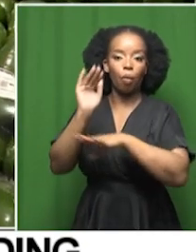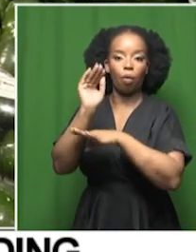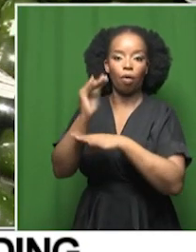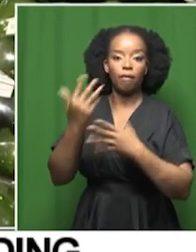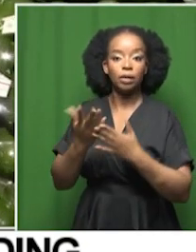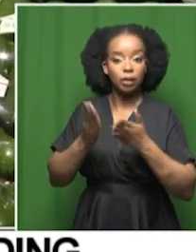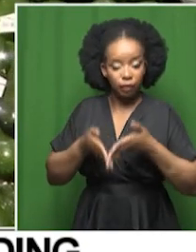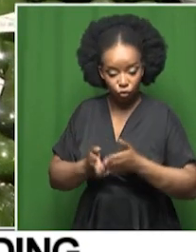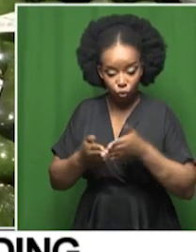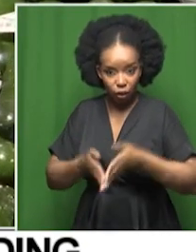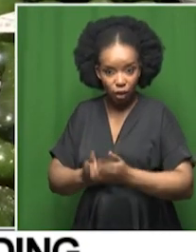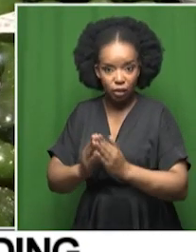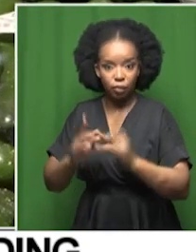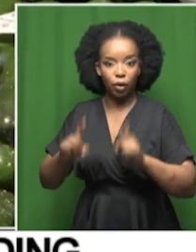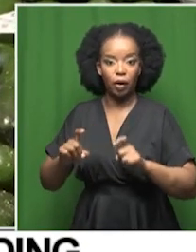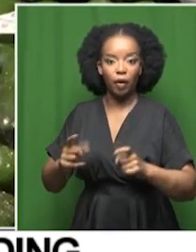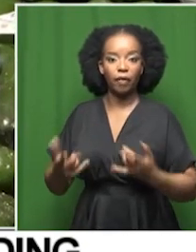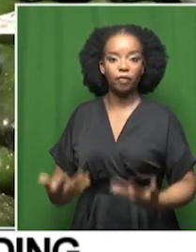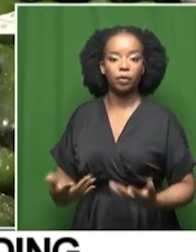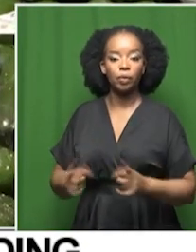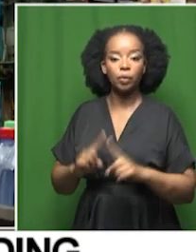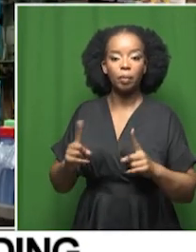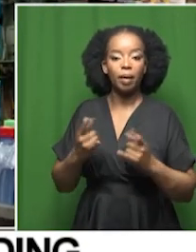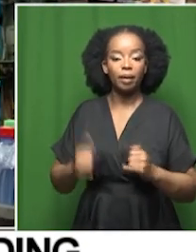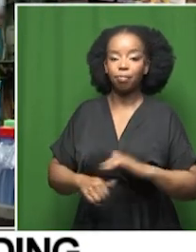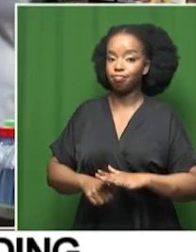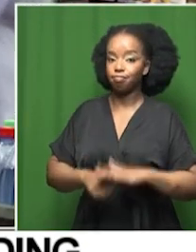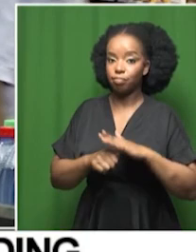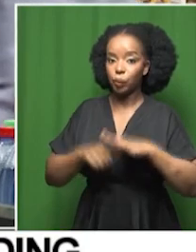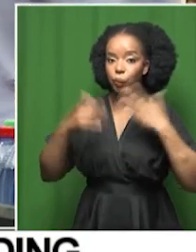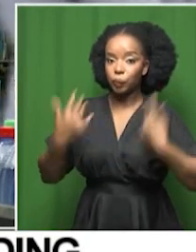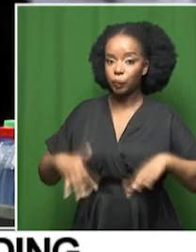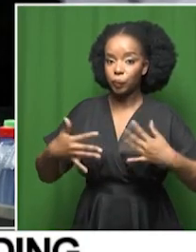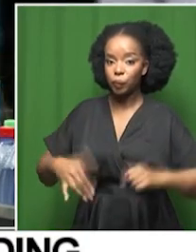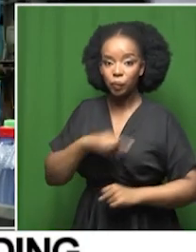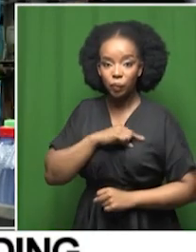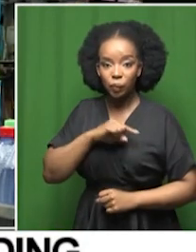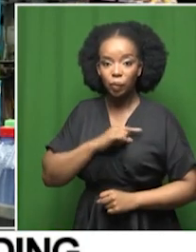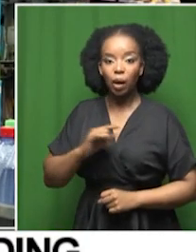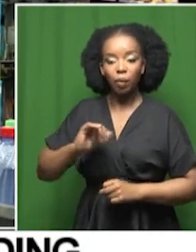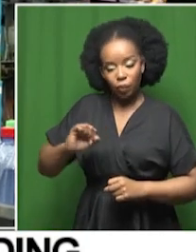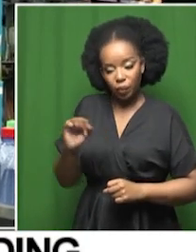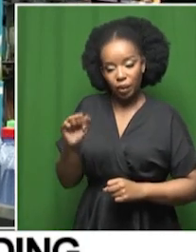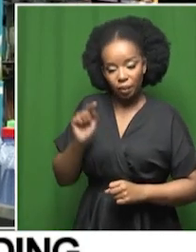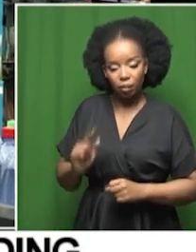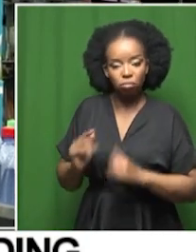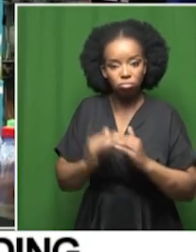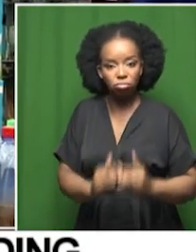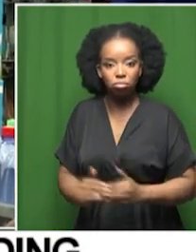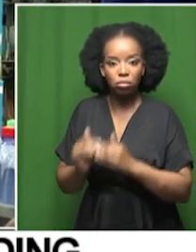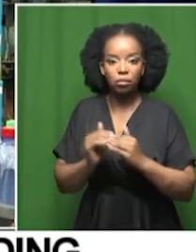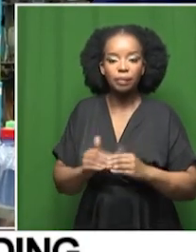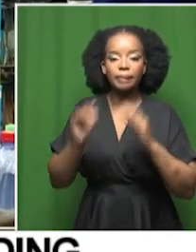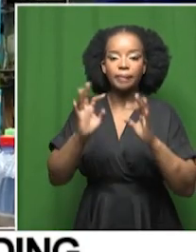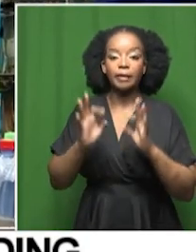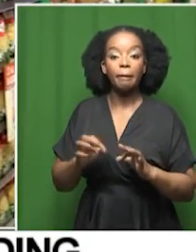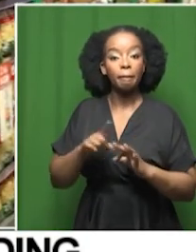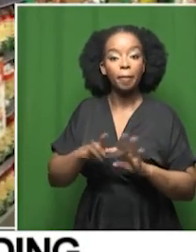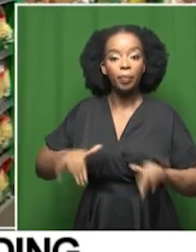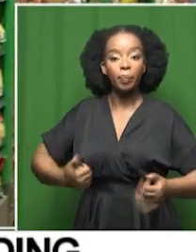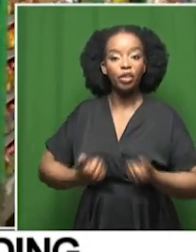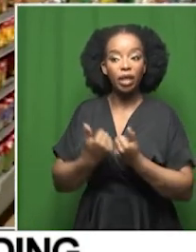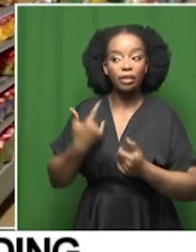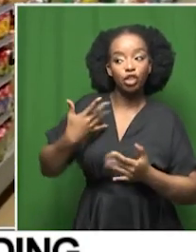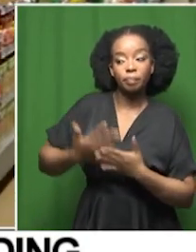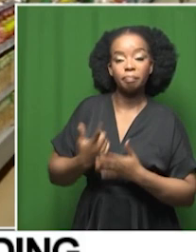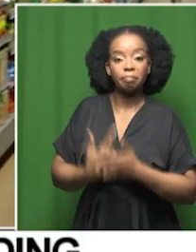an uninterrupted cold chain is absolutely vital to try to retain that freshness. And that's really where a lot of the challenges are being posed